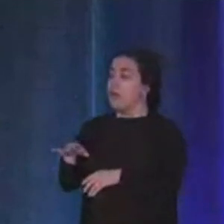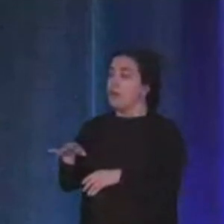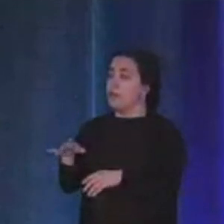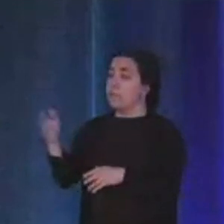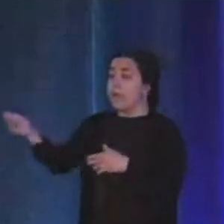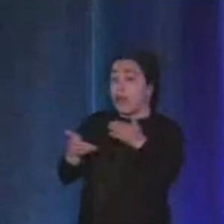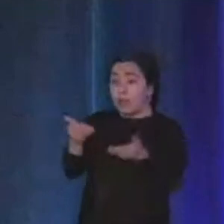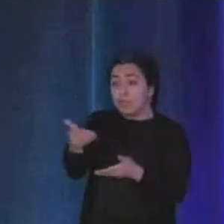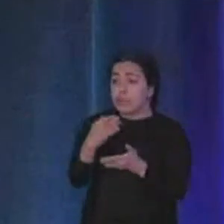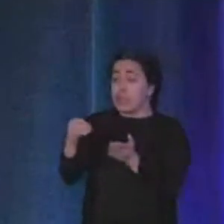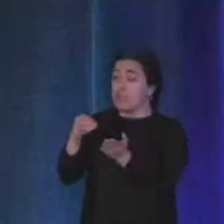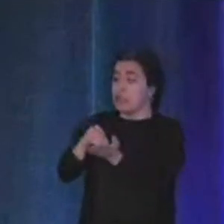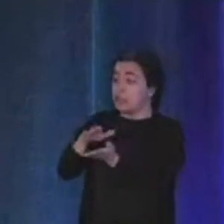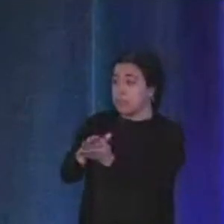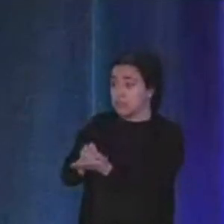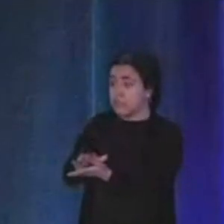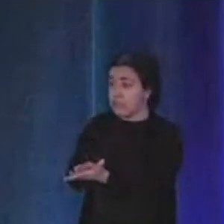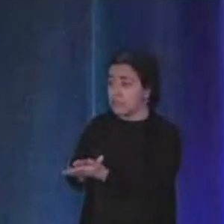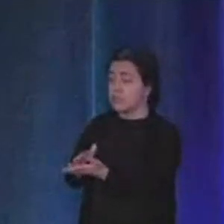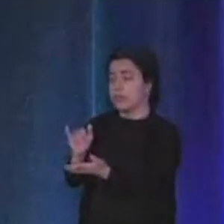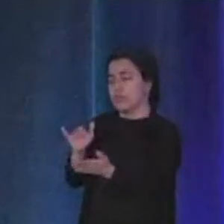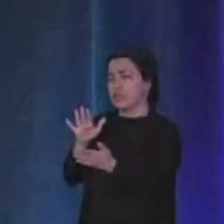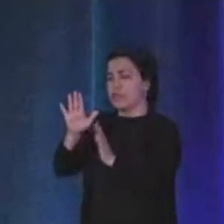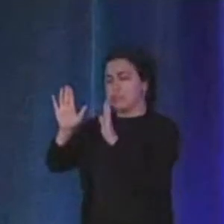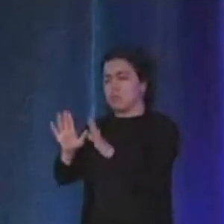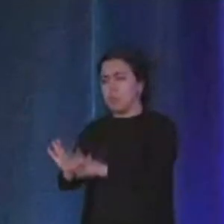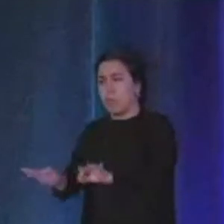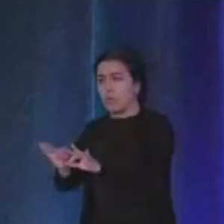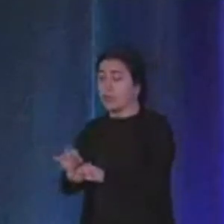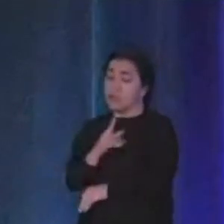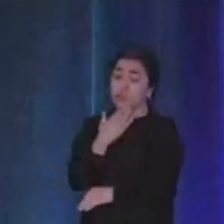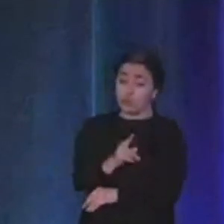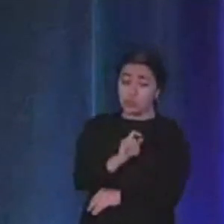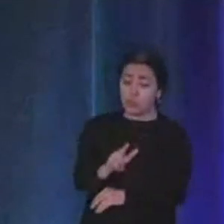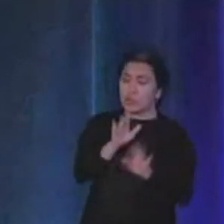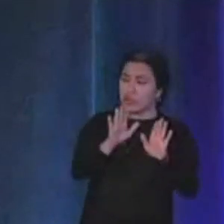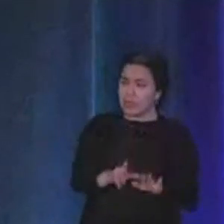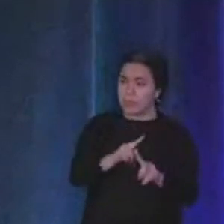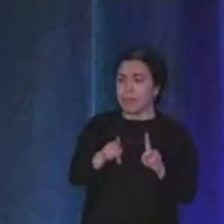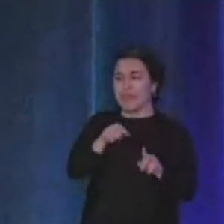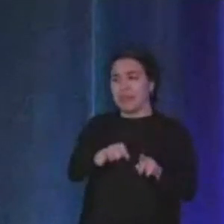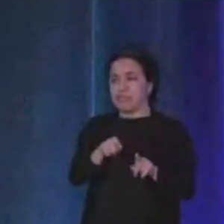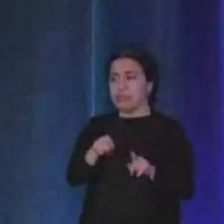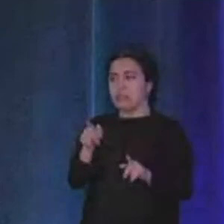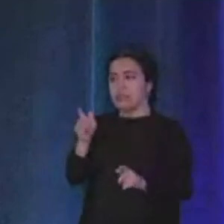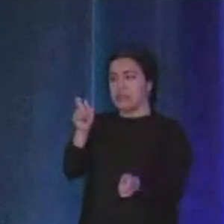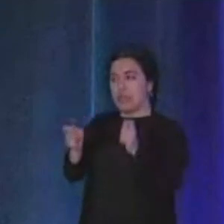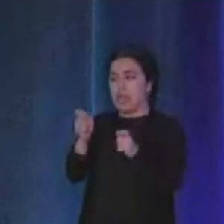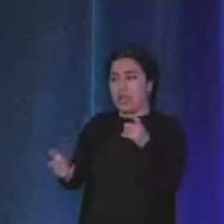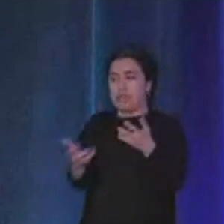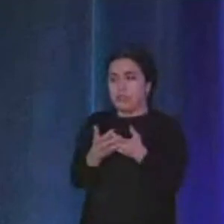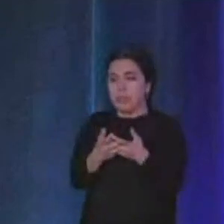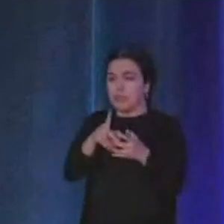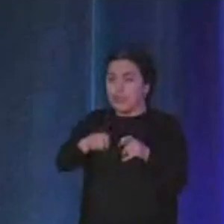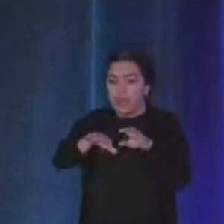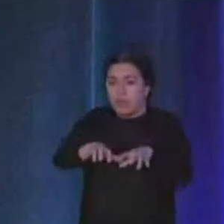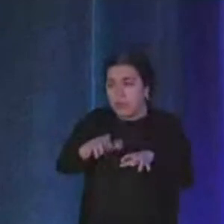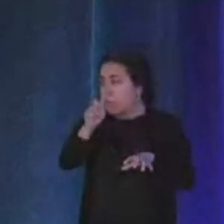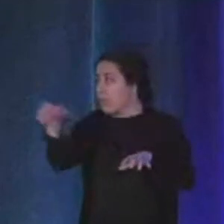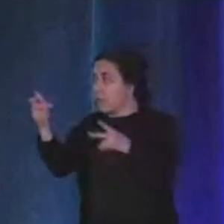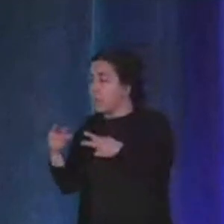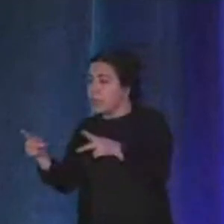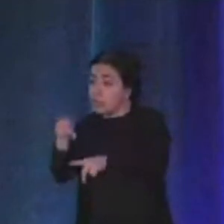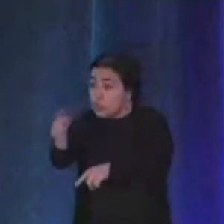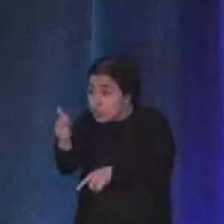important. Having good tooling is great, but oftentimes this is custom and it's not something that's going to be able to be looked up anywhere else. So you have to provide